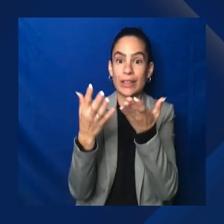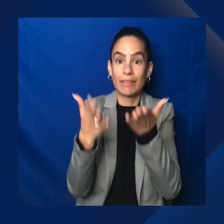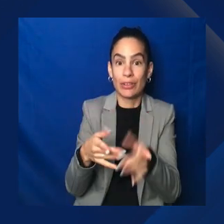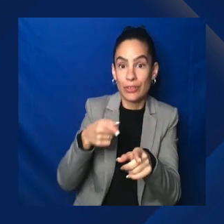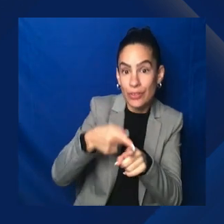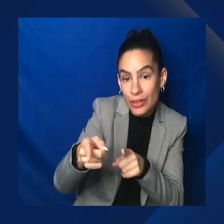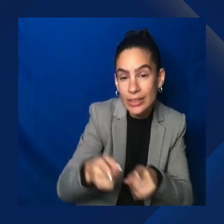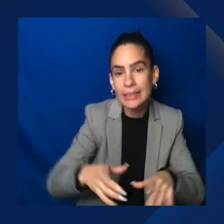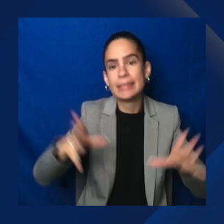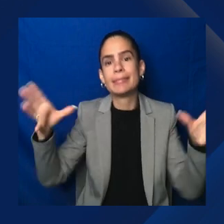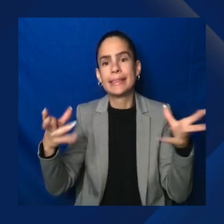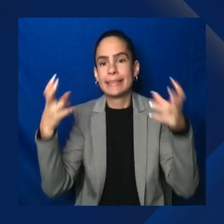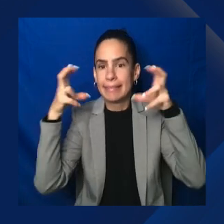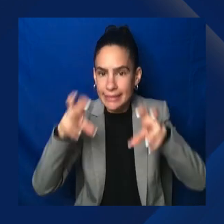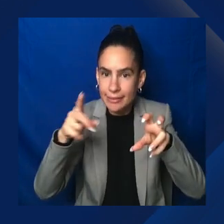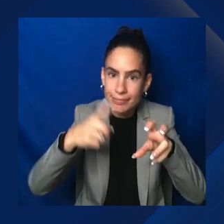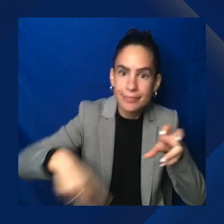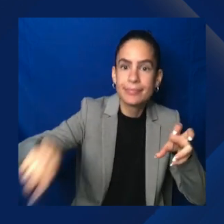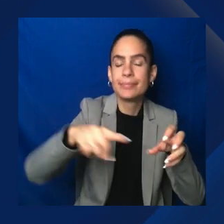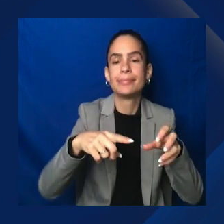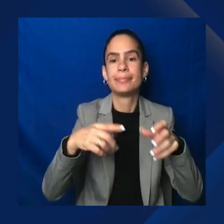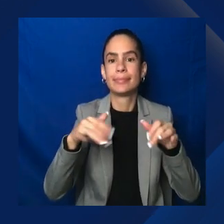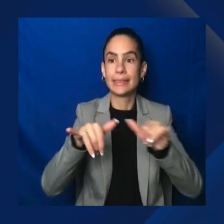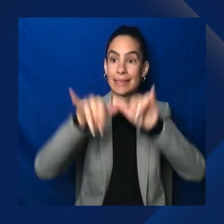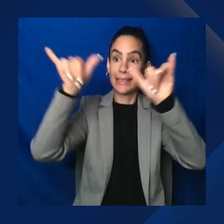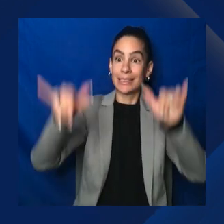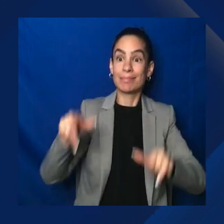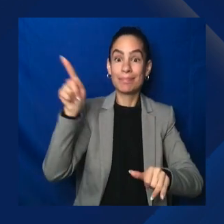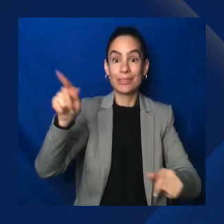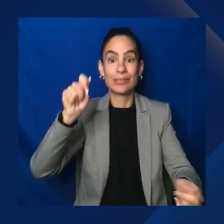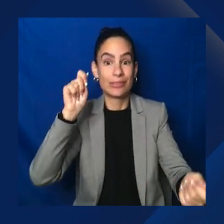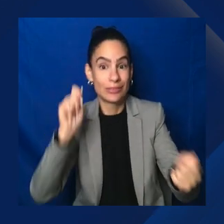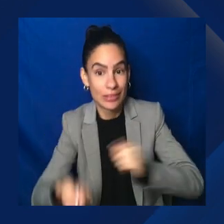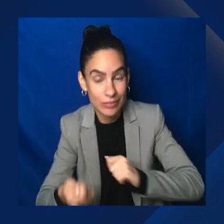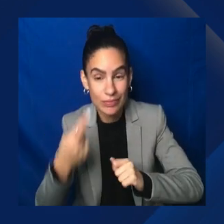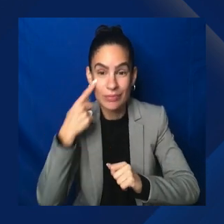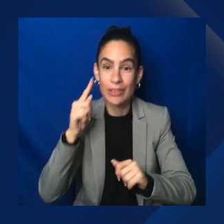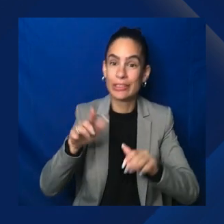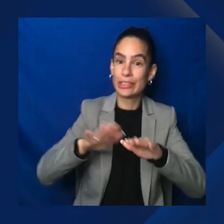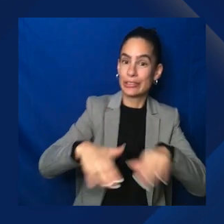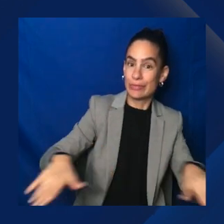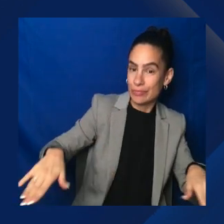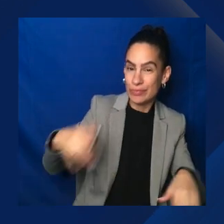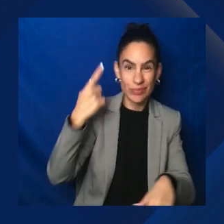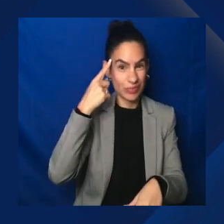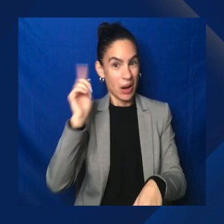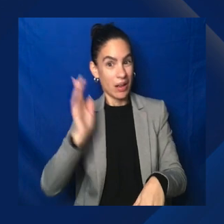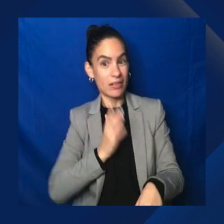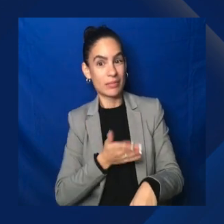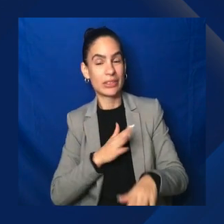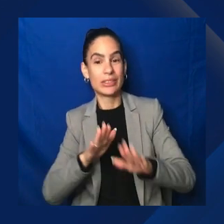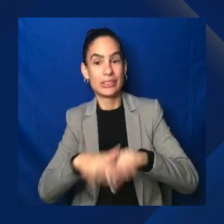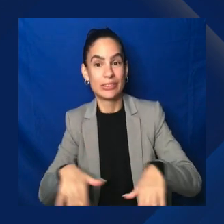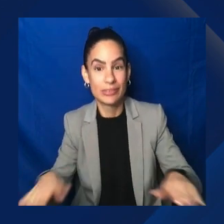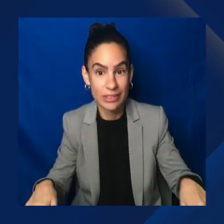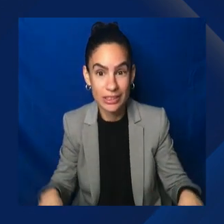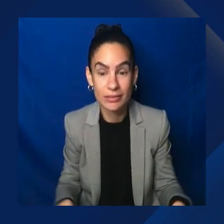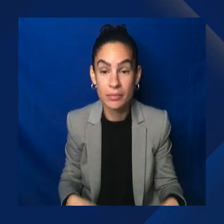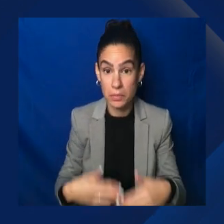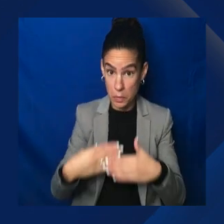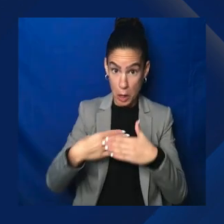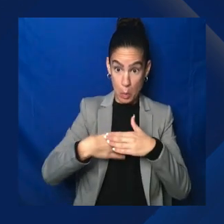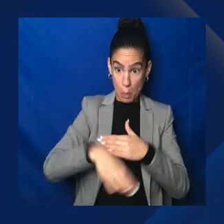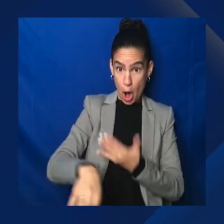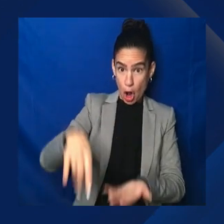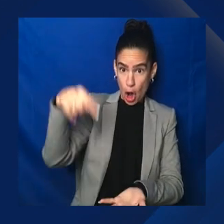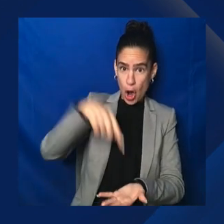children. Simply put, giving birth is truly a sacred